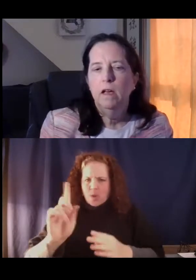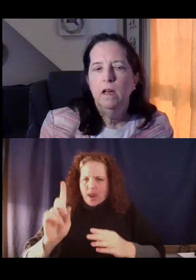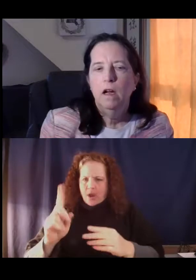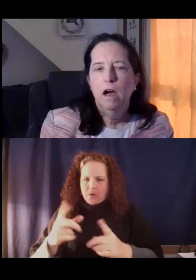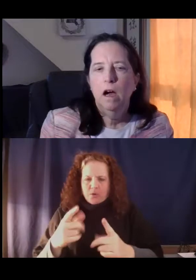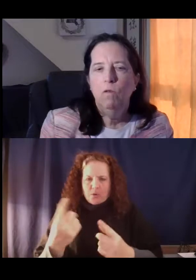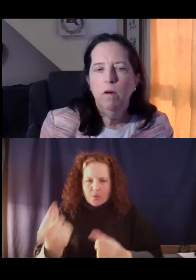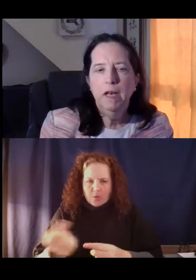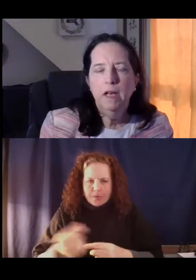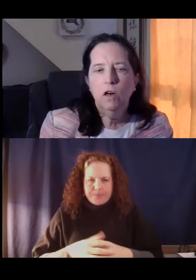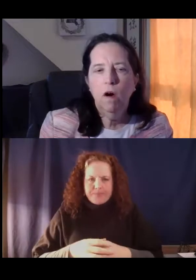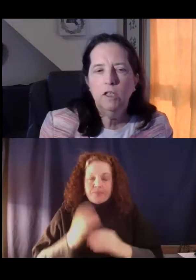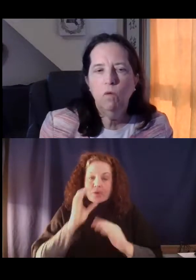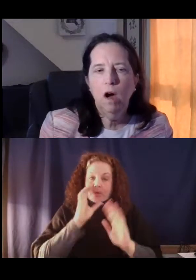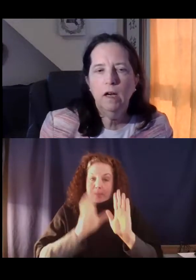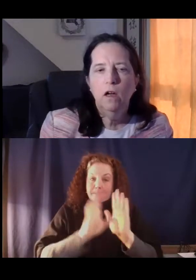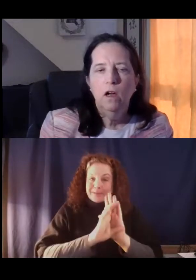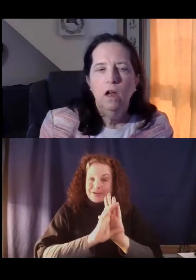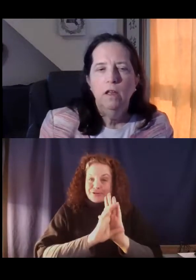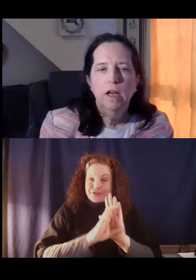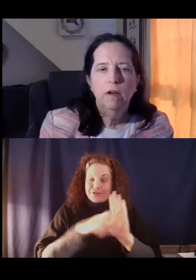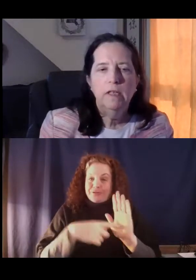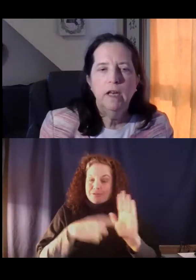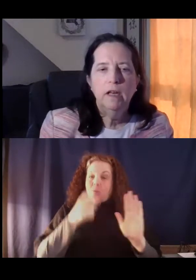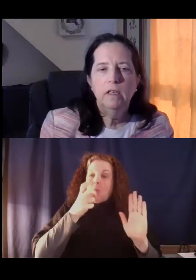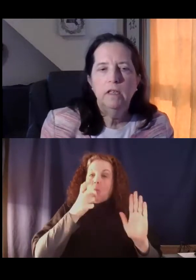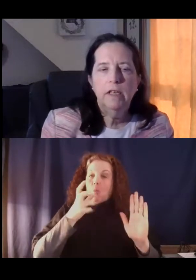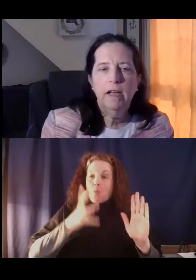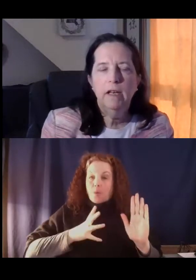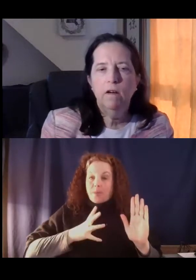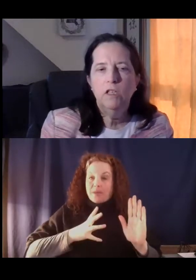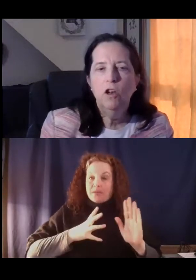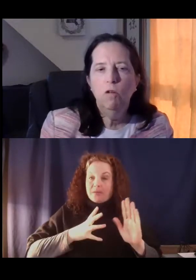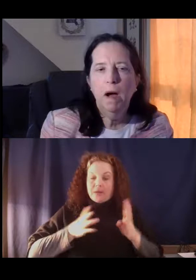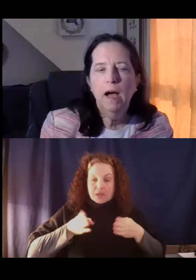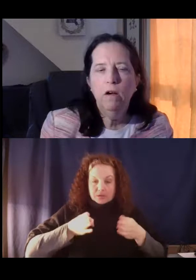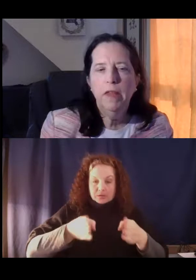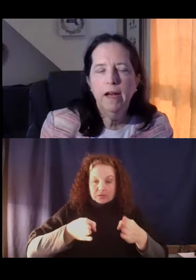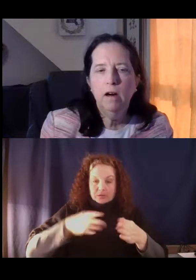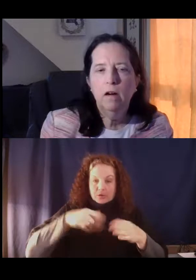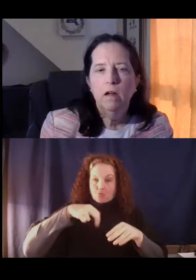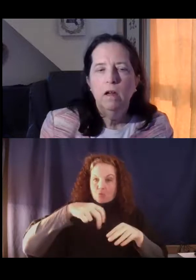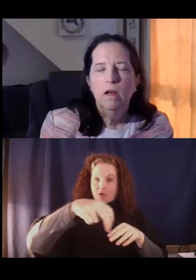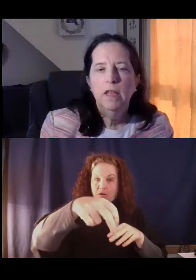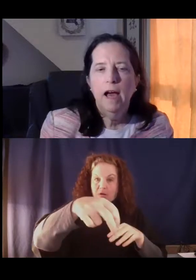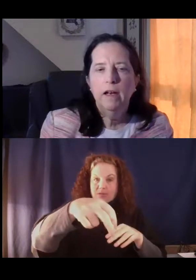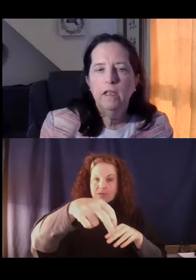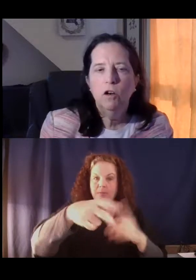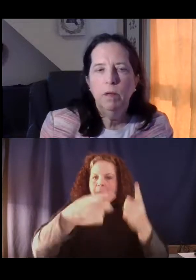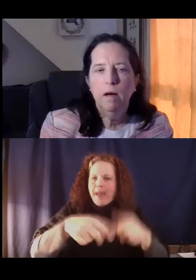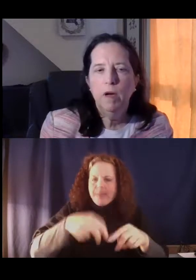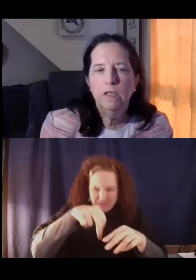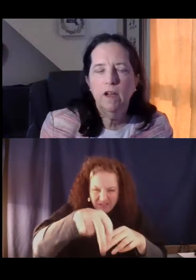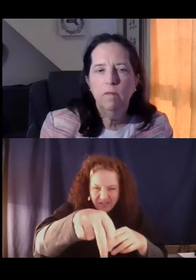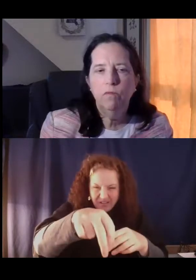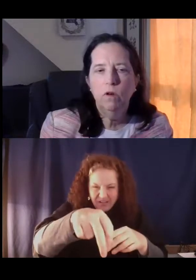a woman in a crosswalk. There is a secondary snow pile there that a